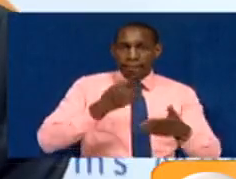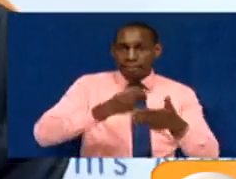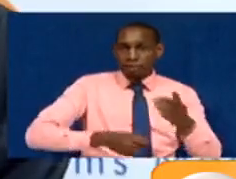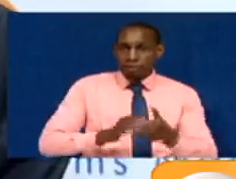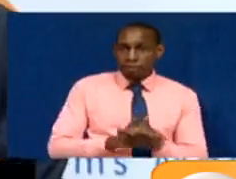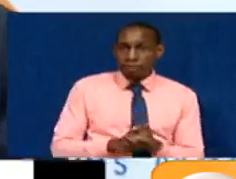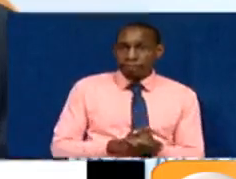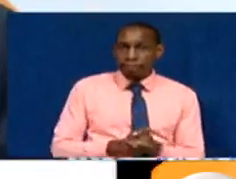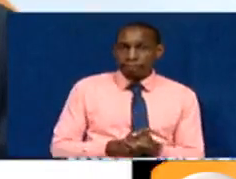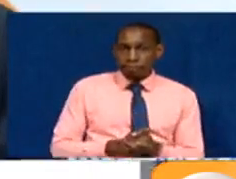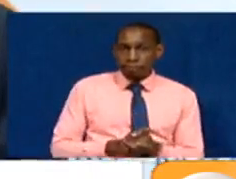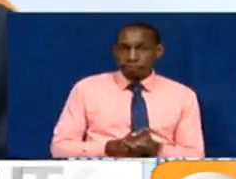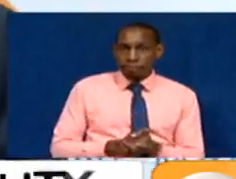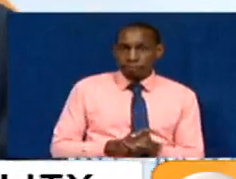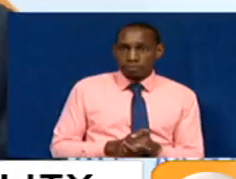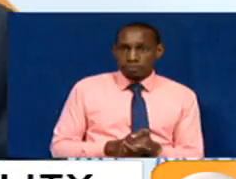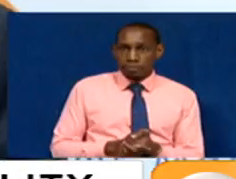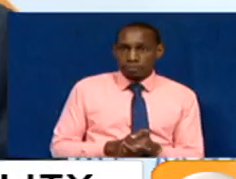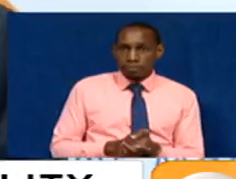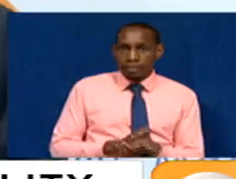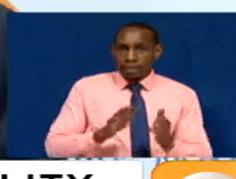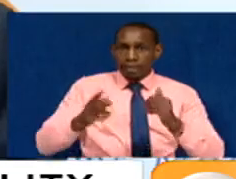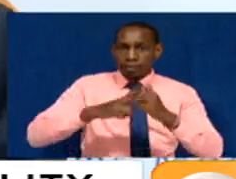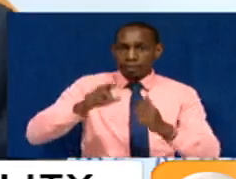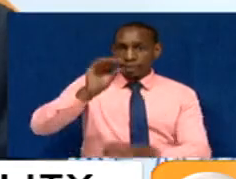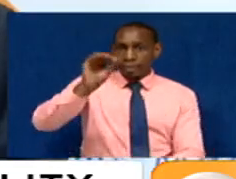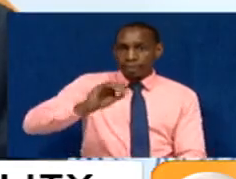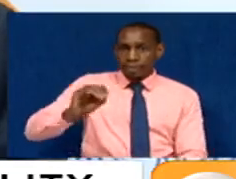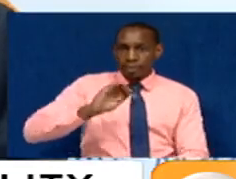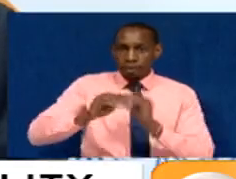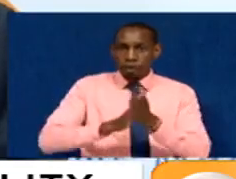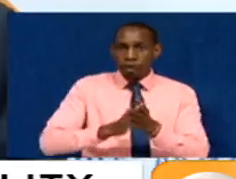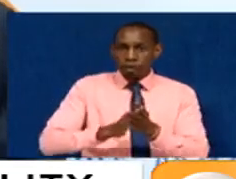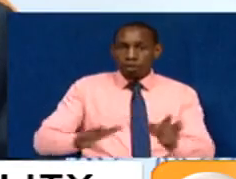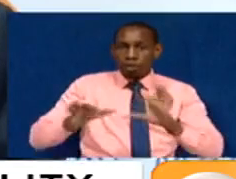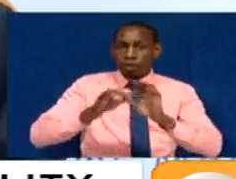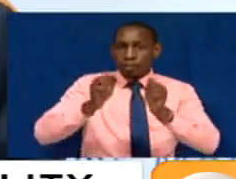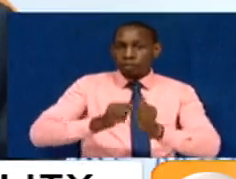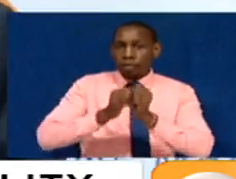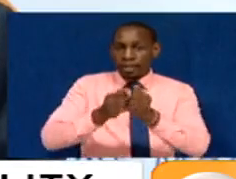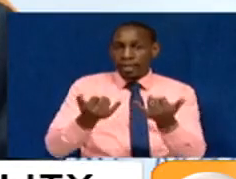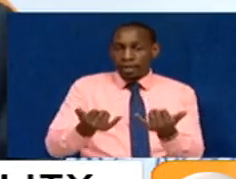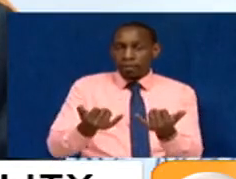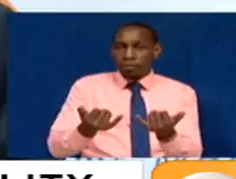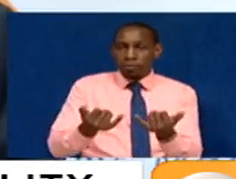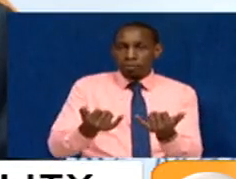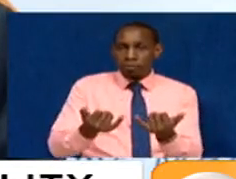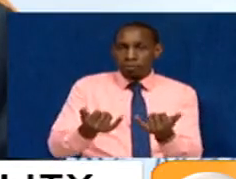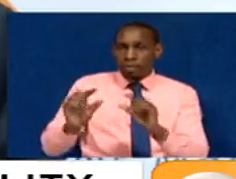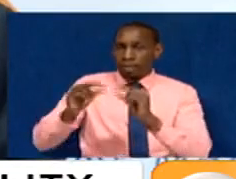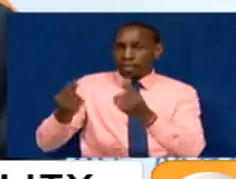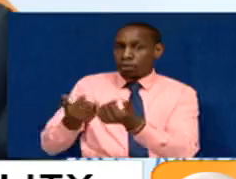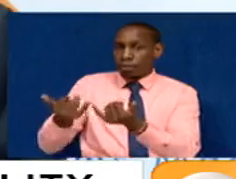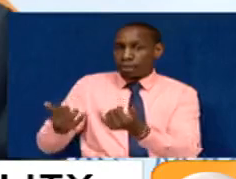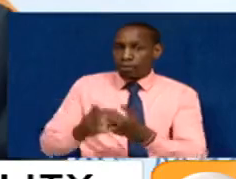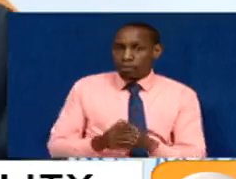actually went down by 7%. All this added together has meant that the group now